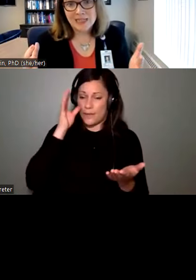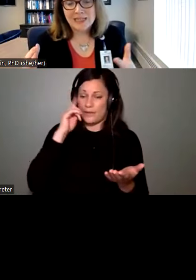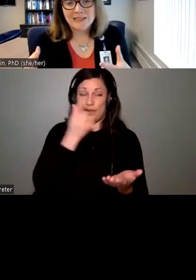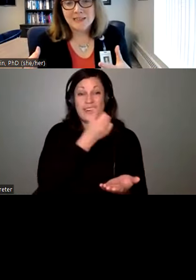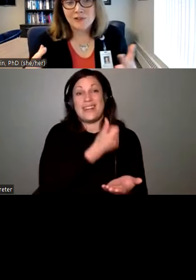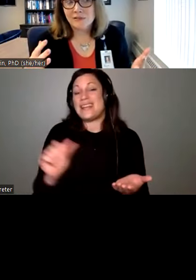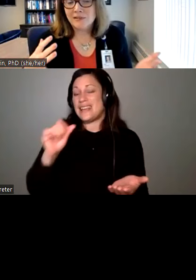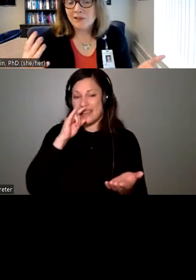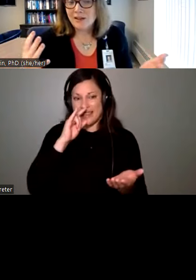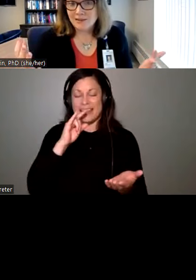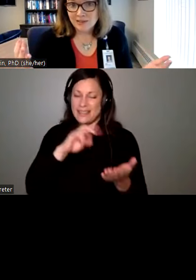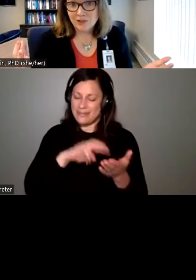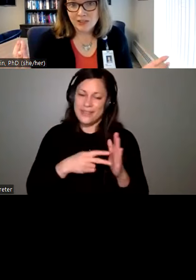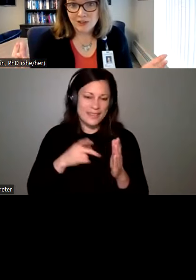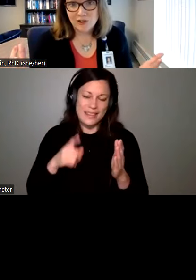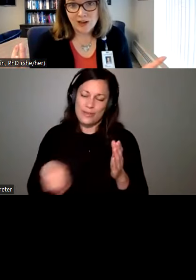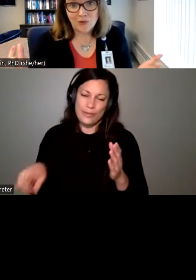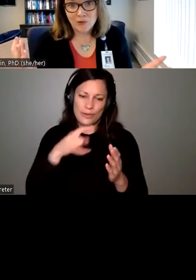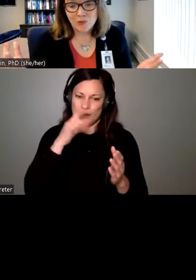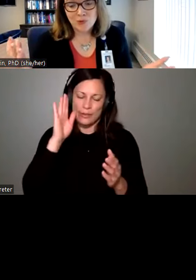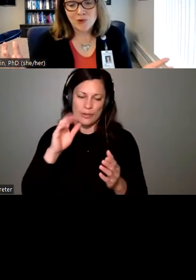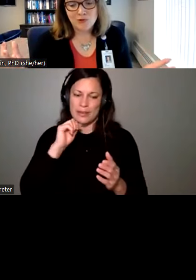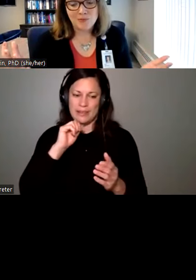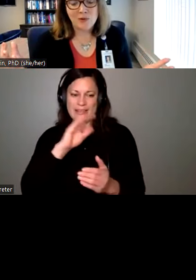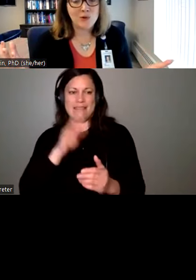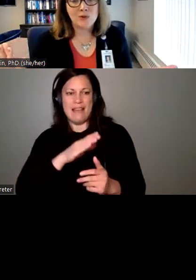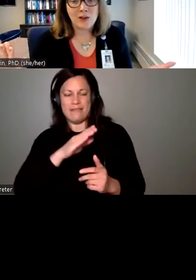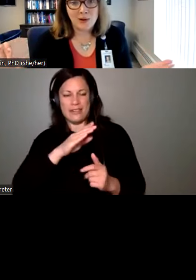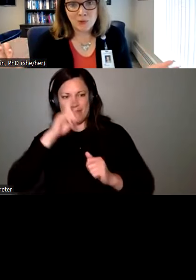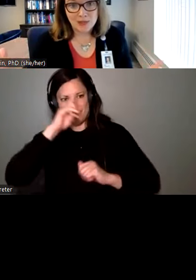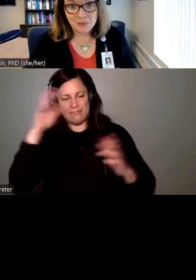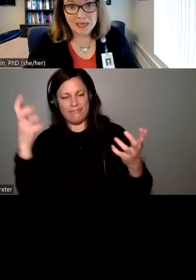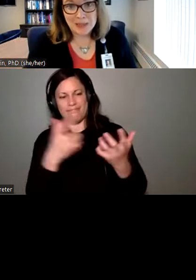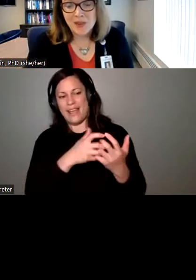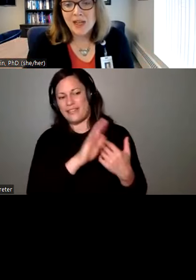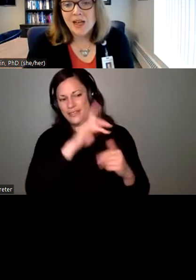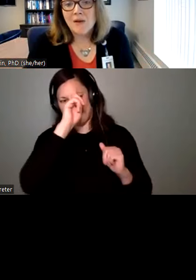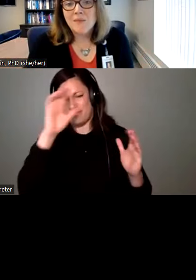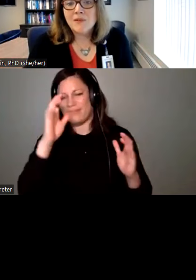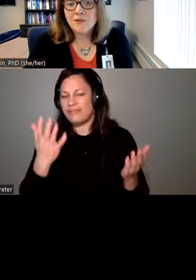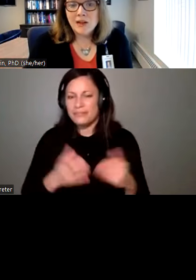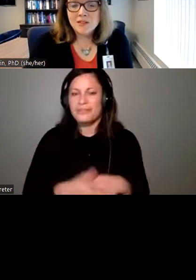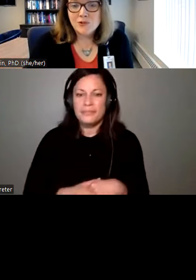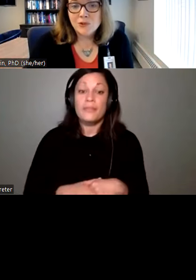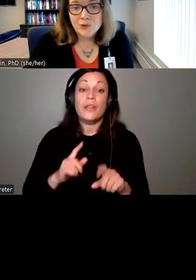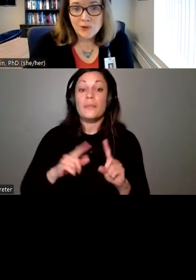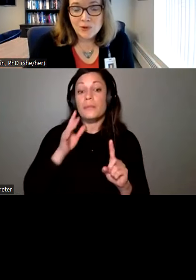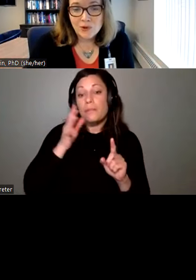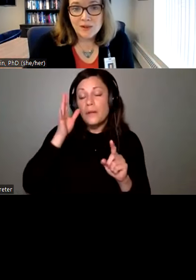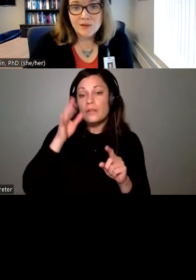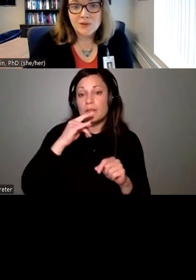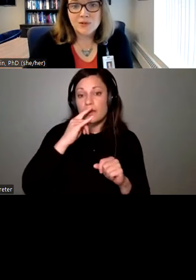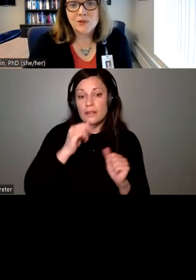child is that they're not necessarily going to turn out who you thought they were going to be. But for parents of children